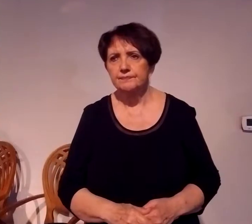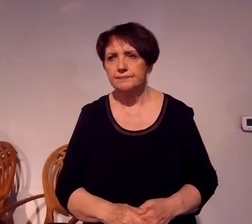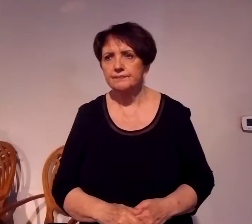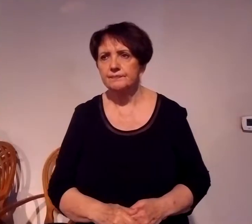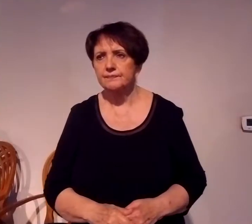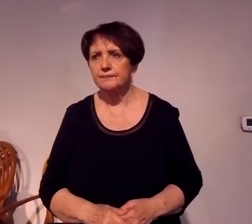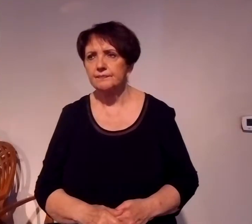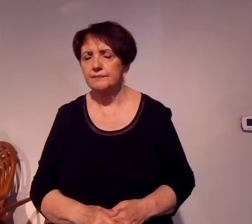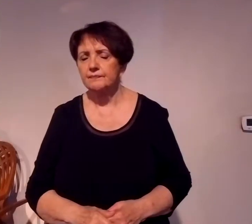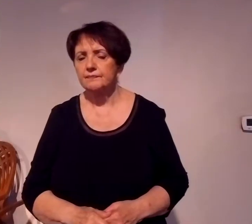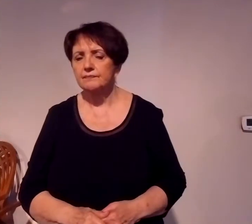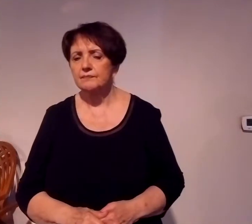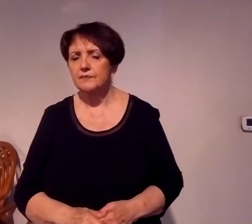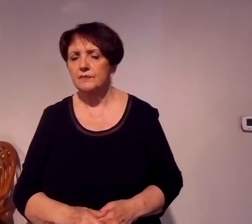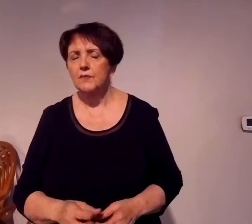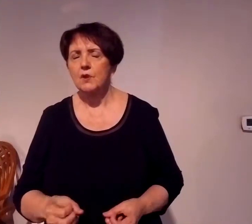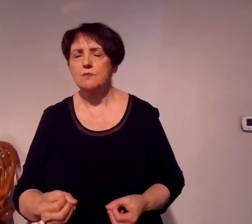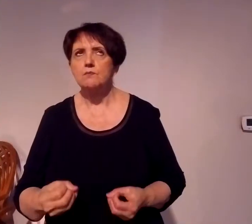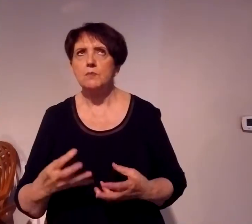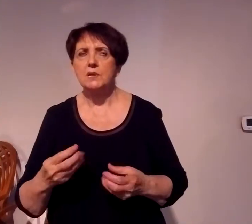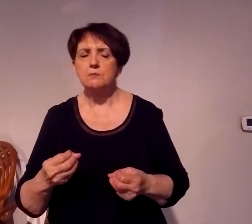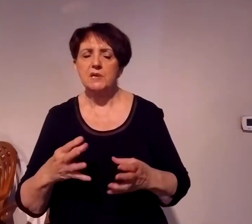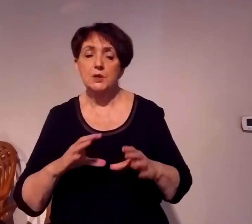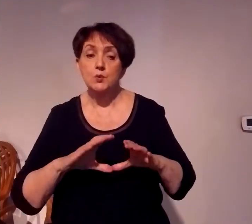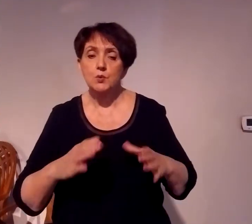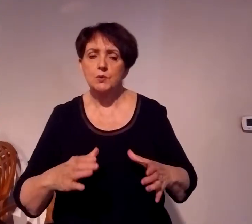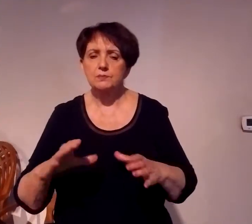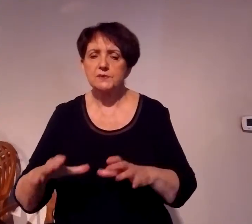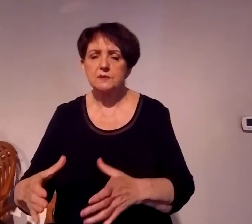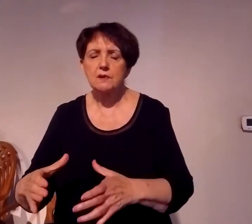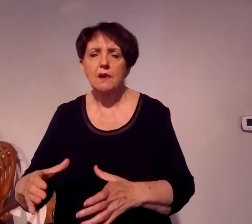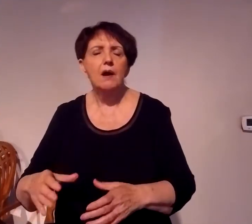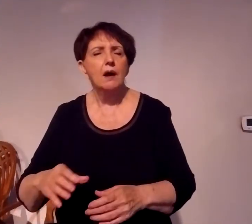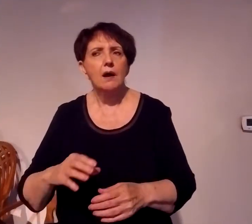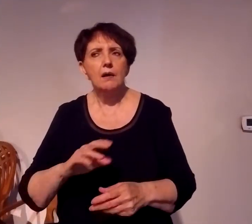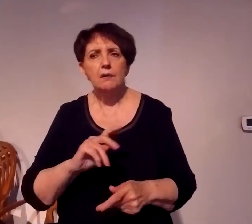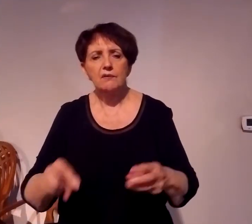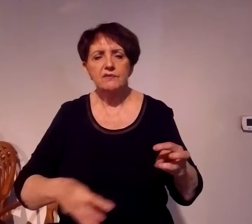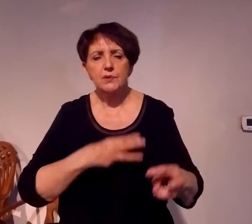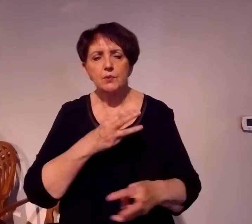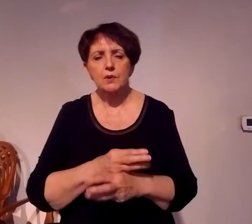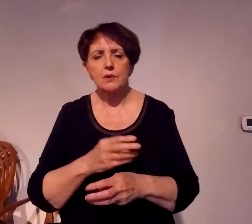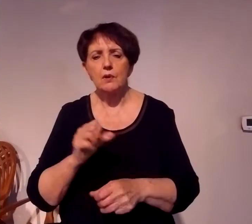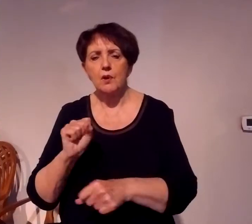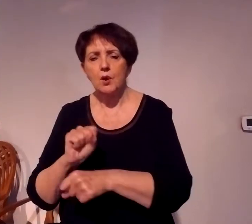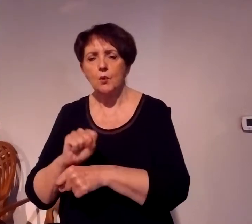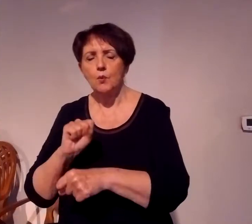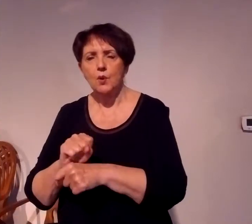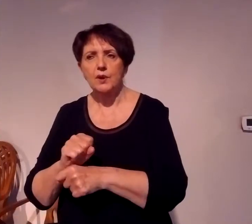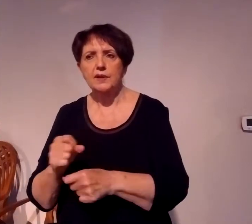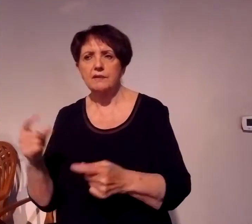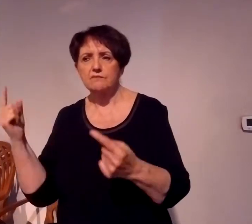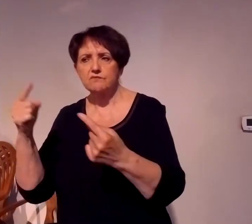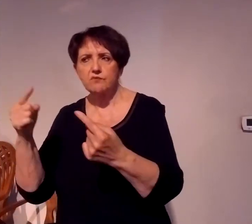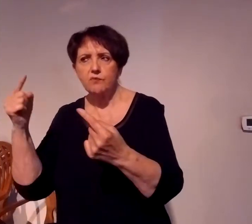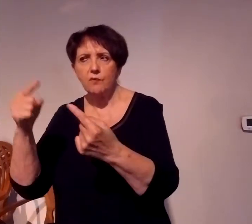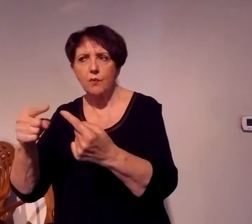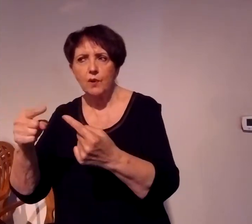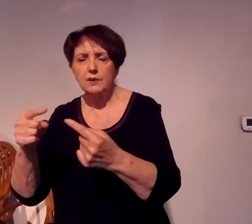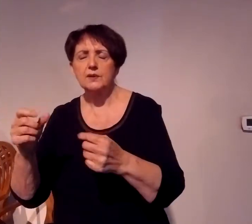Literally, there are hundreds of thousands of groups all over the world working at all levels towards humanity's awakening.